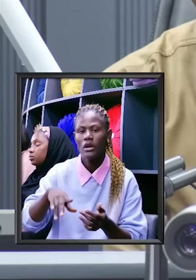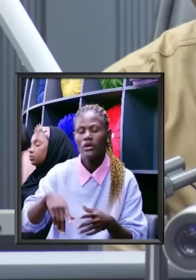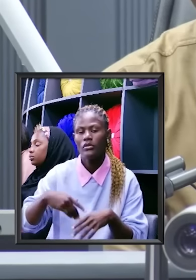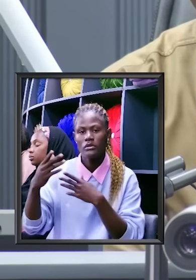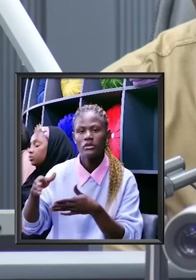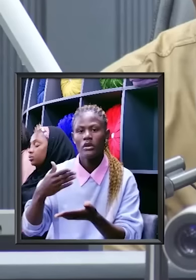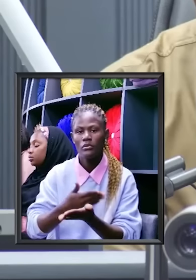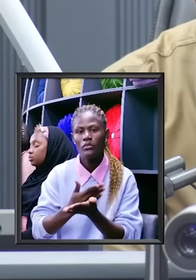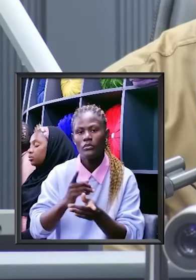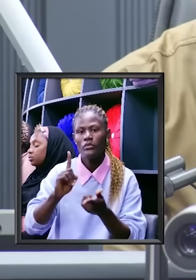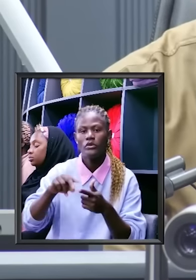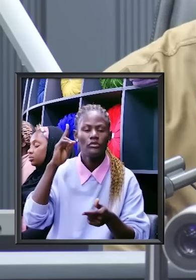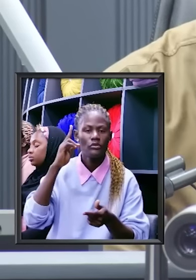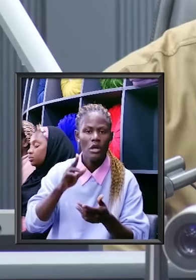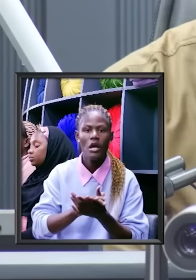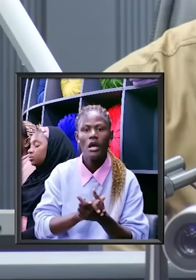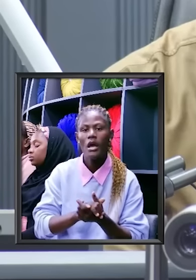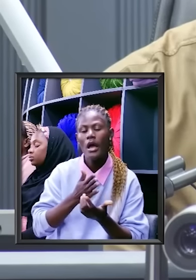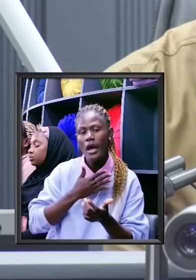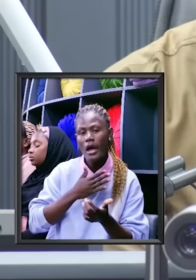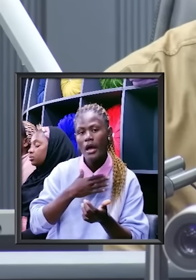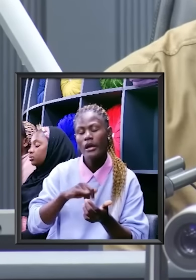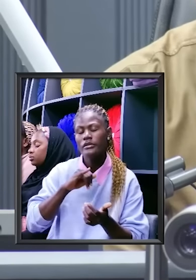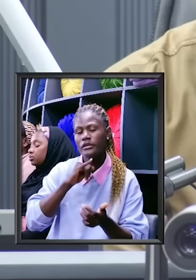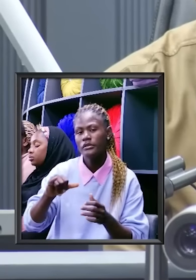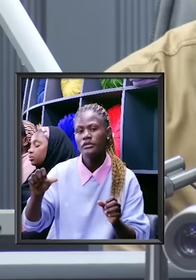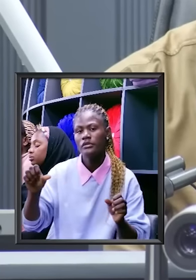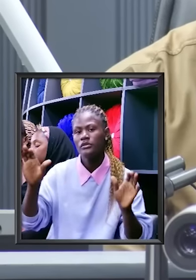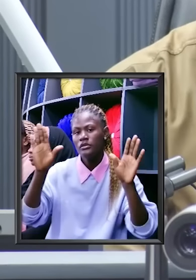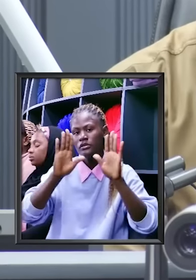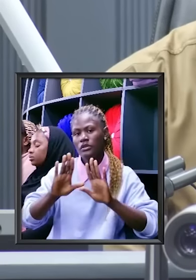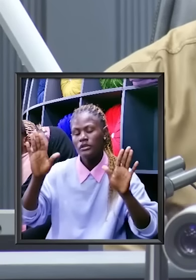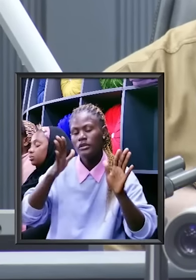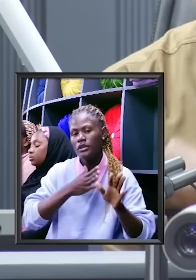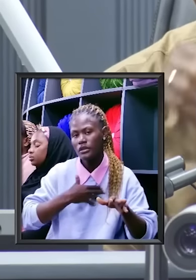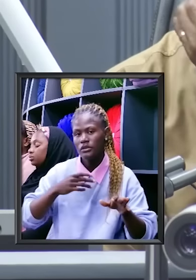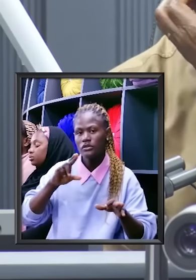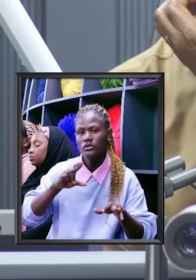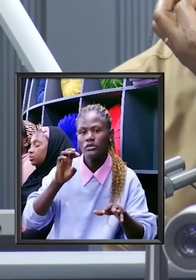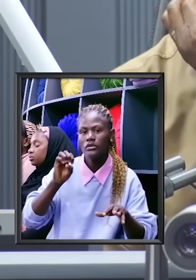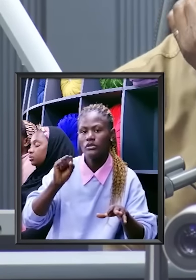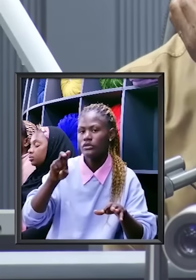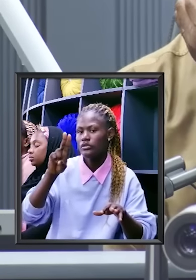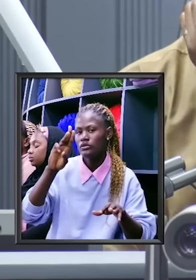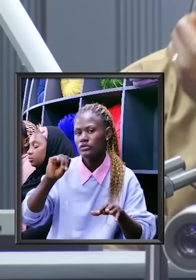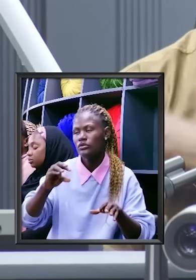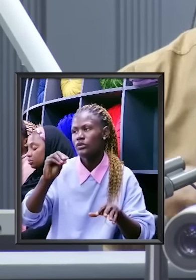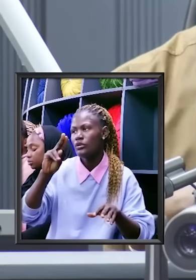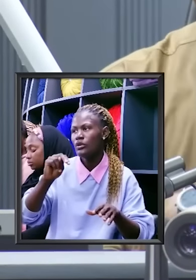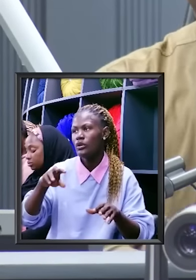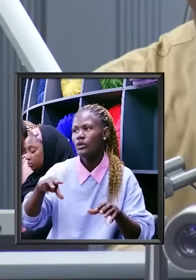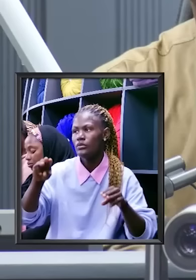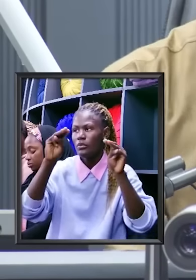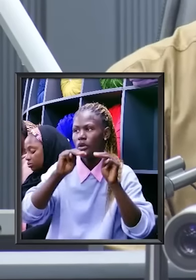money to her. And it was on a Sunday. She was to resume on Monday. On getting there,